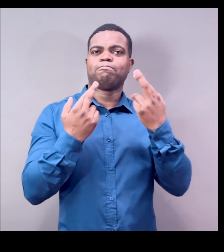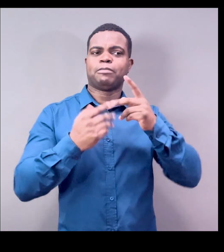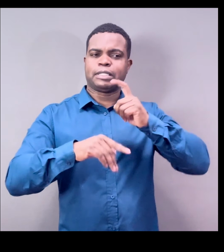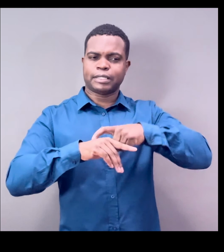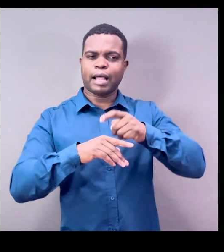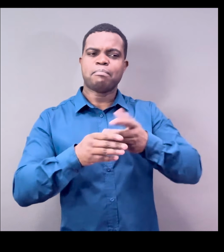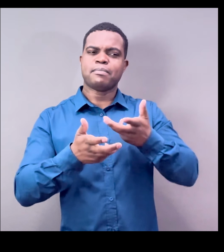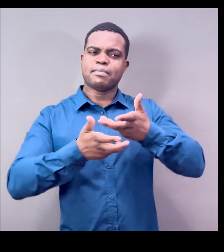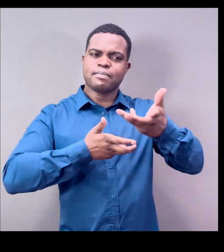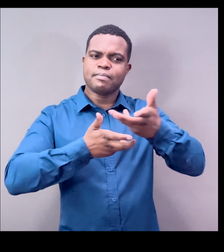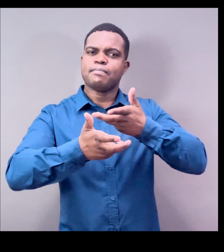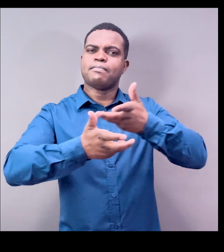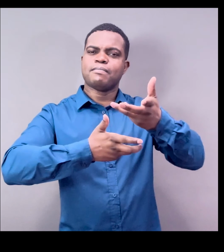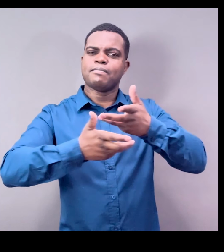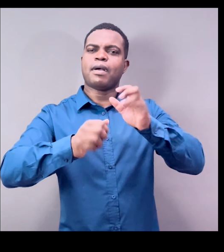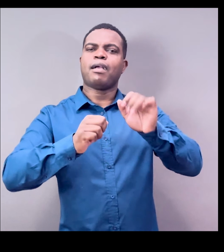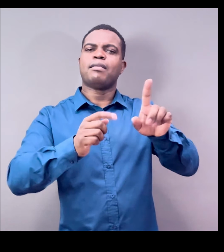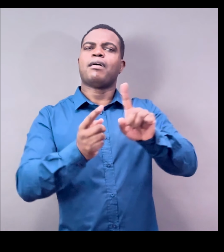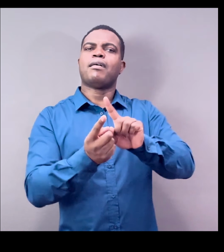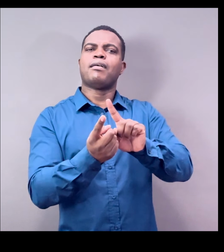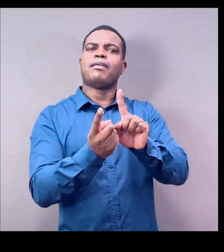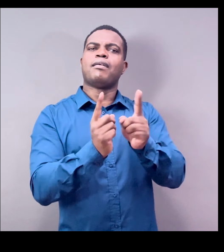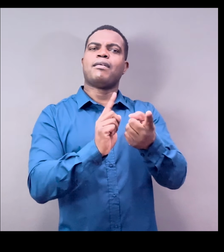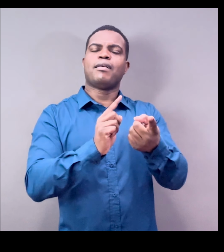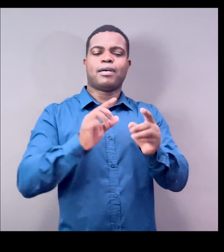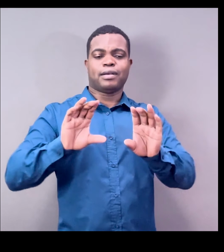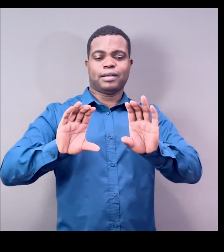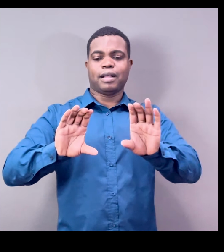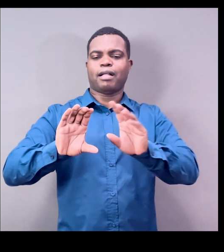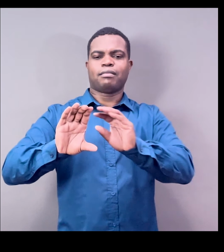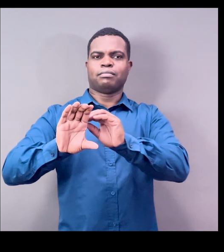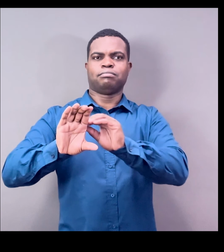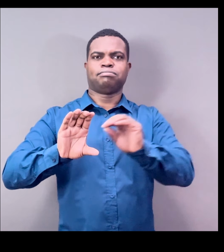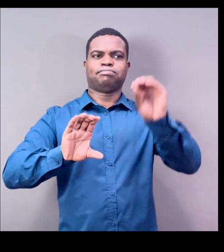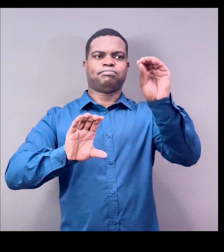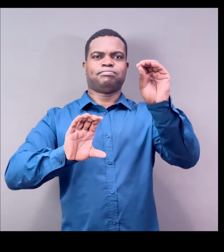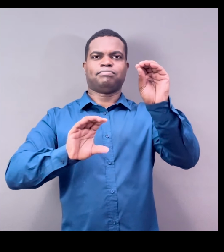converted from this category to another category.